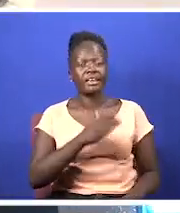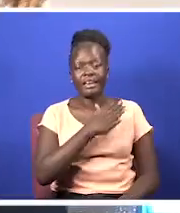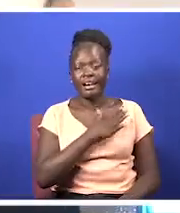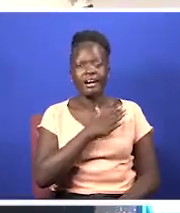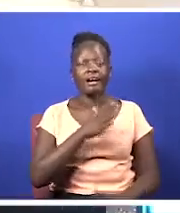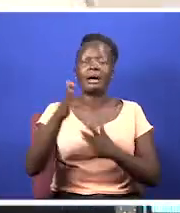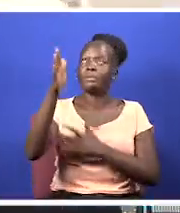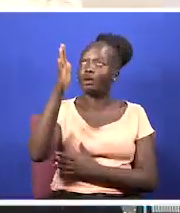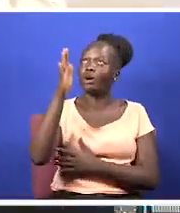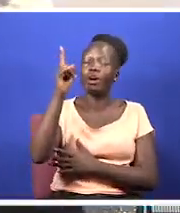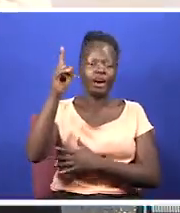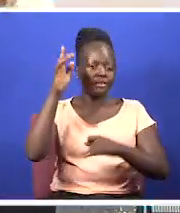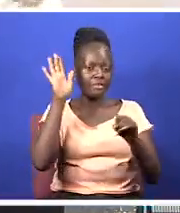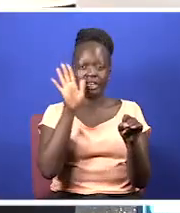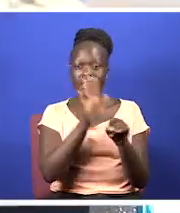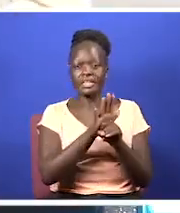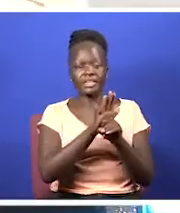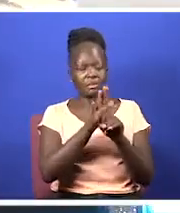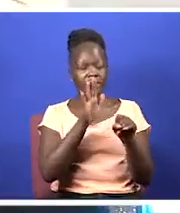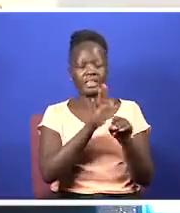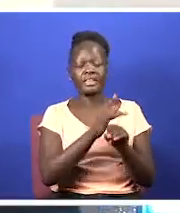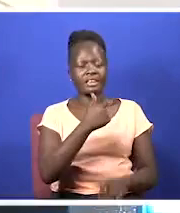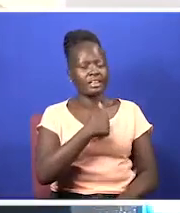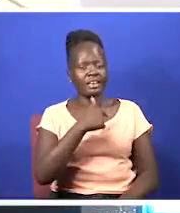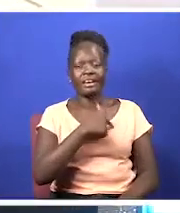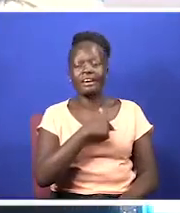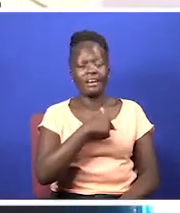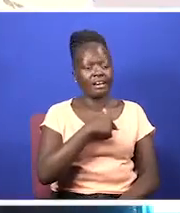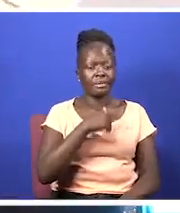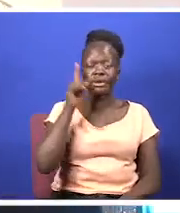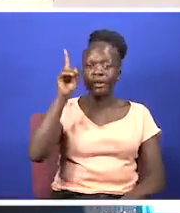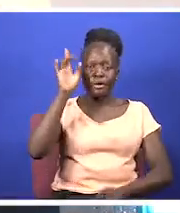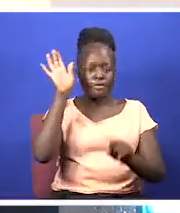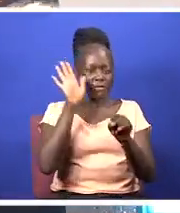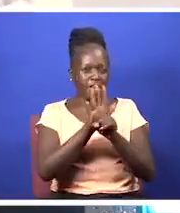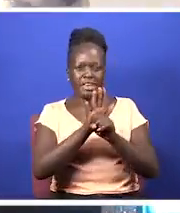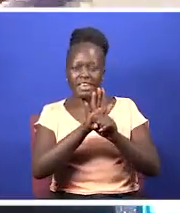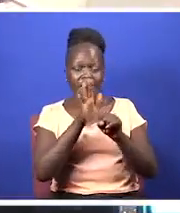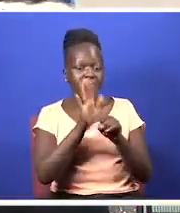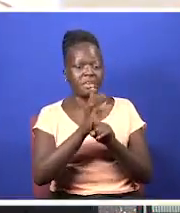me up, God. Fill me up. Fill me